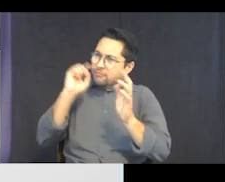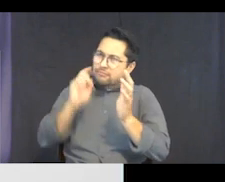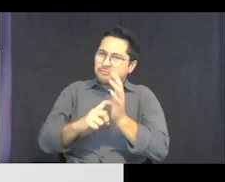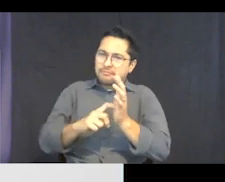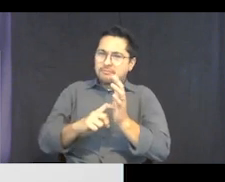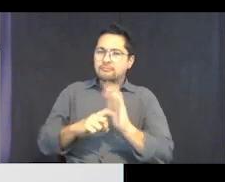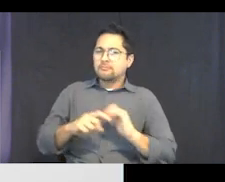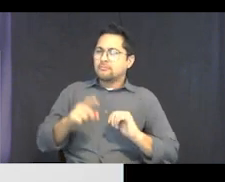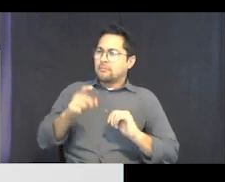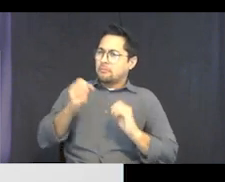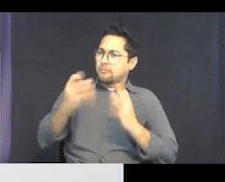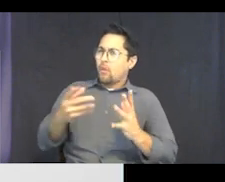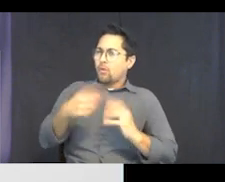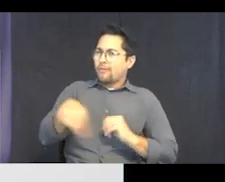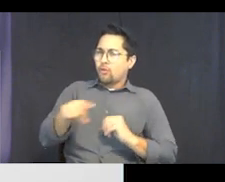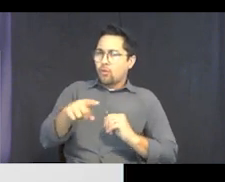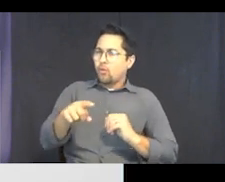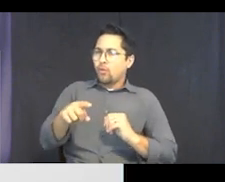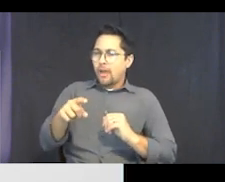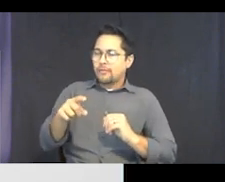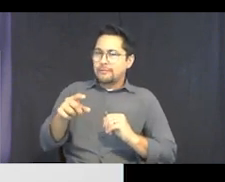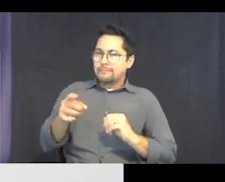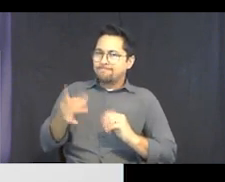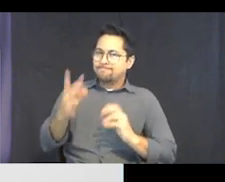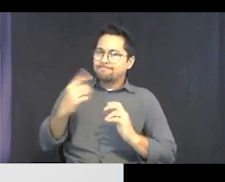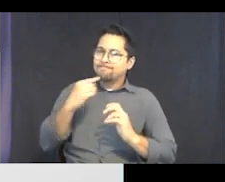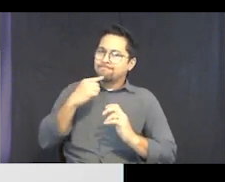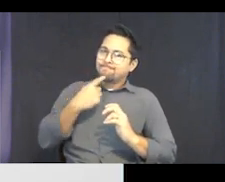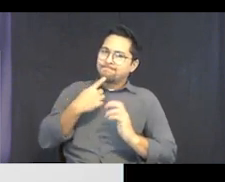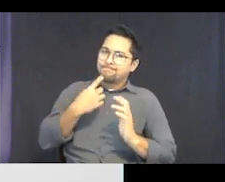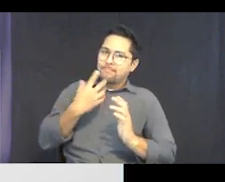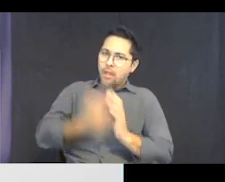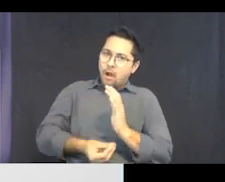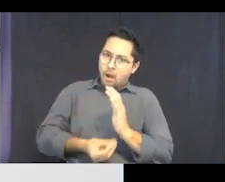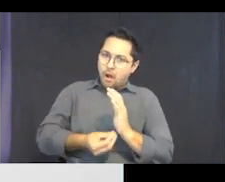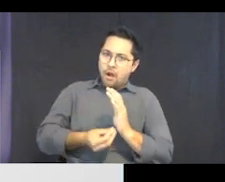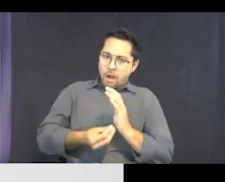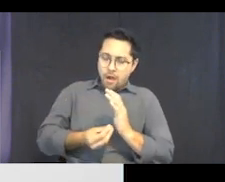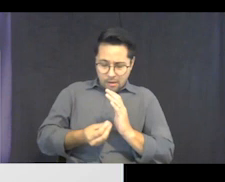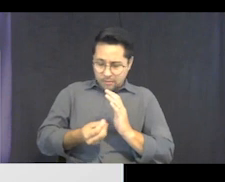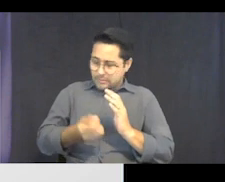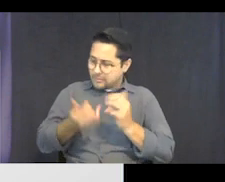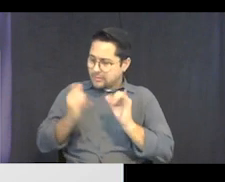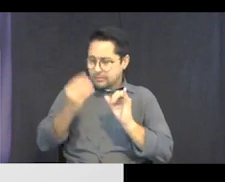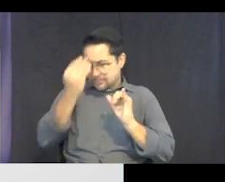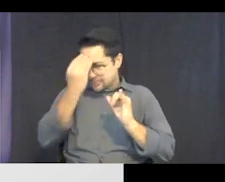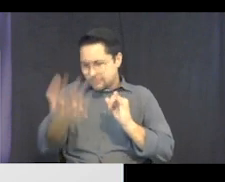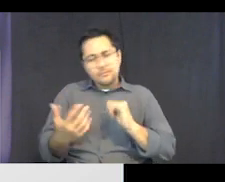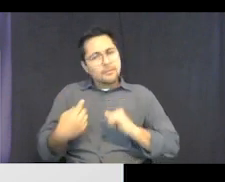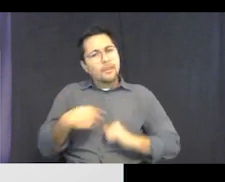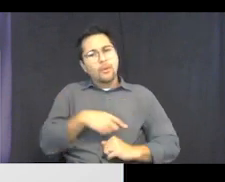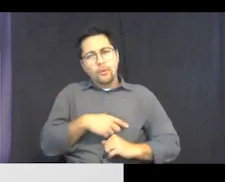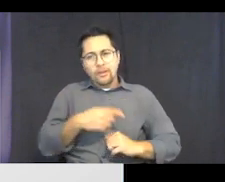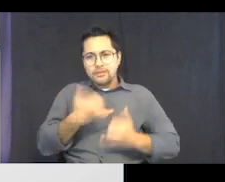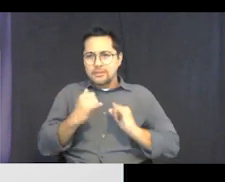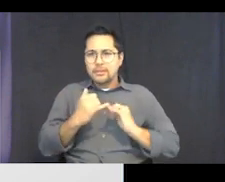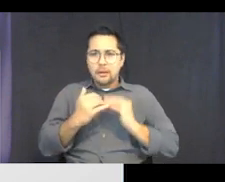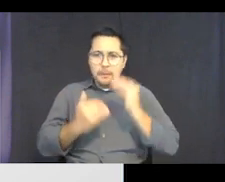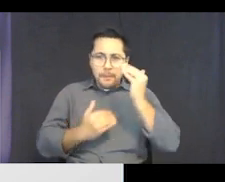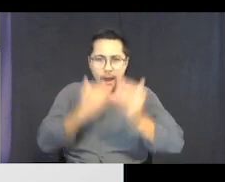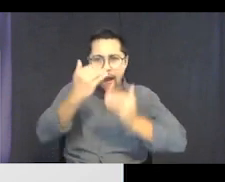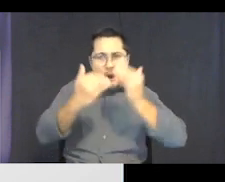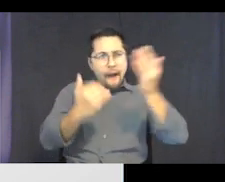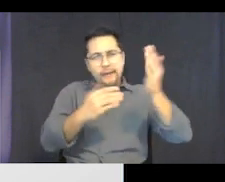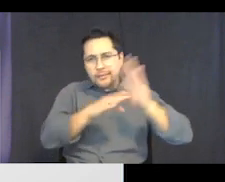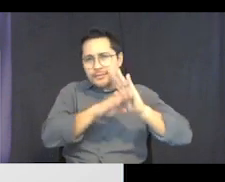had significant loss. And with that, I still say to you, we are making progress.